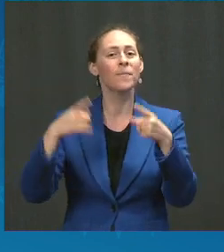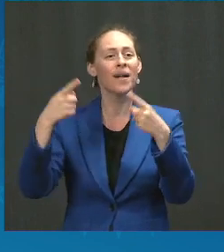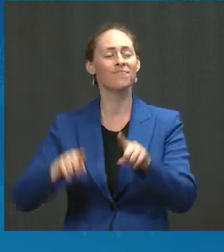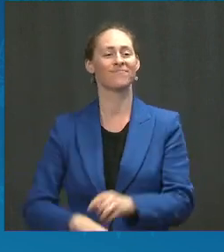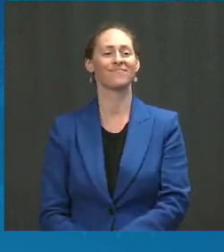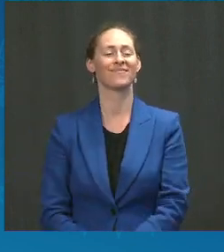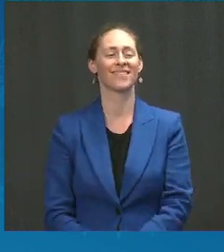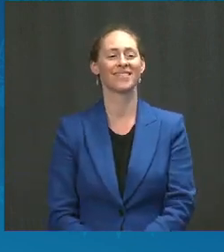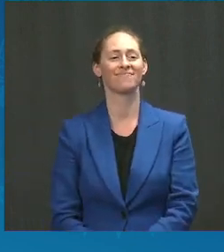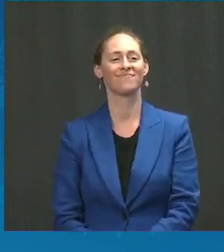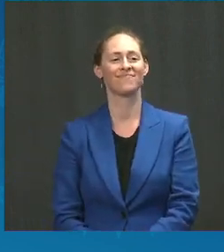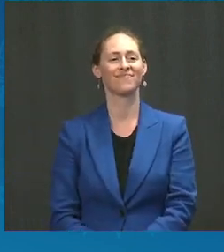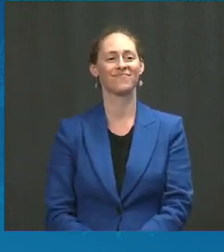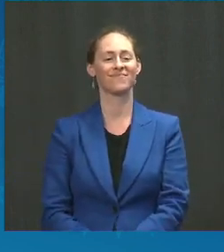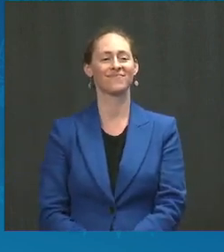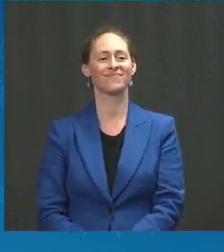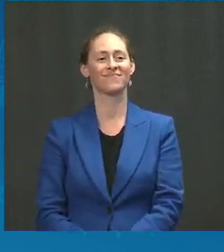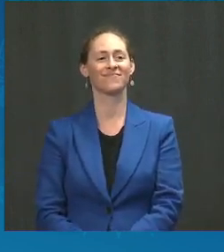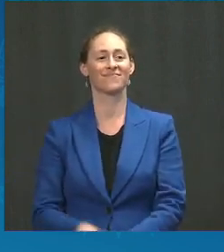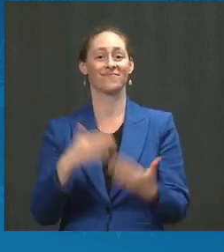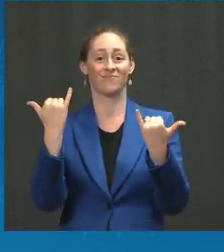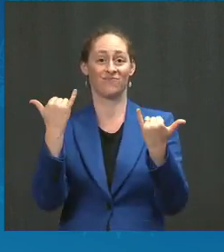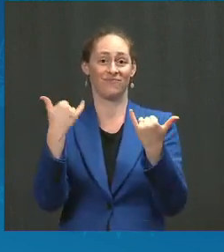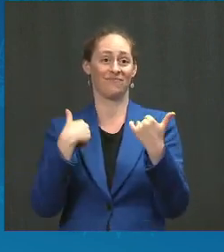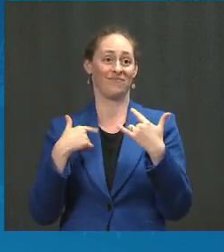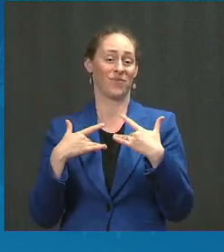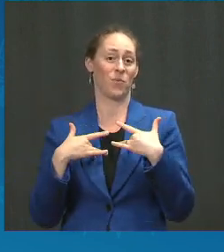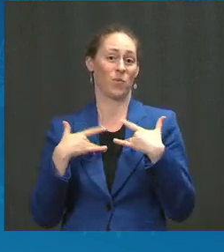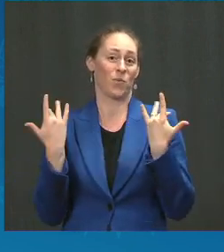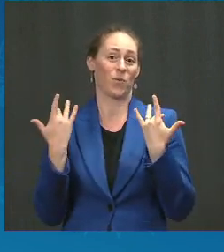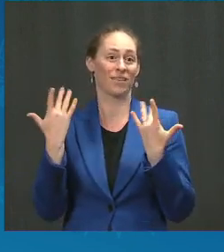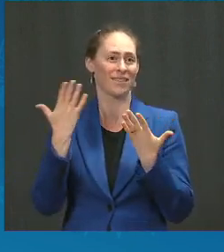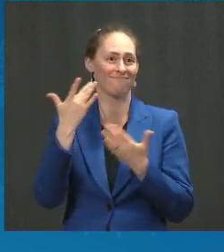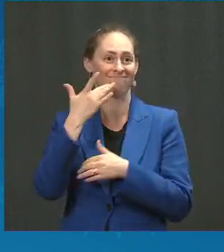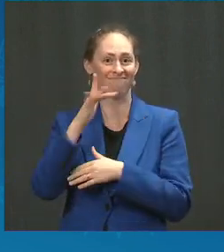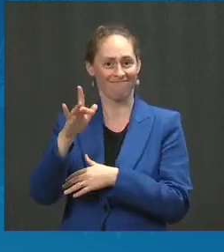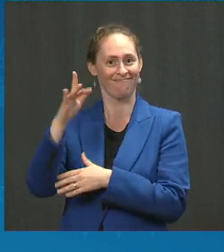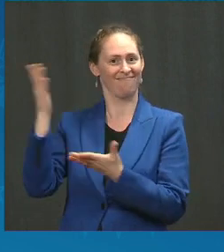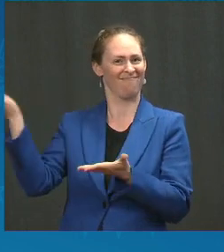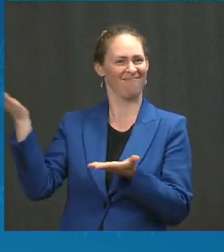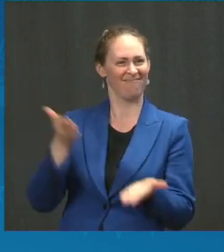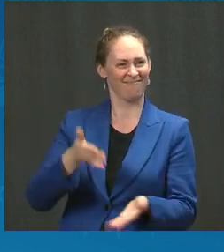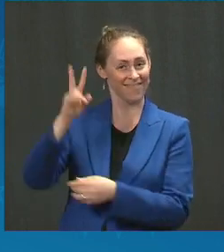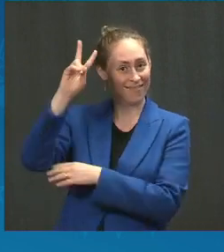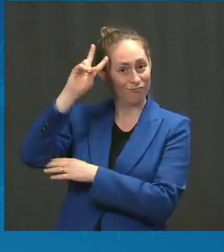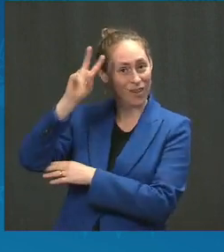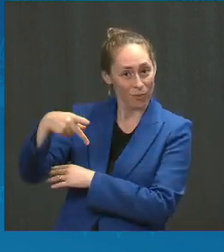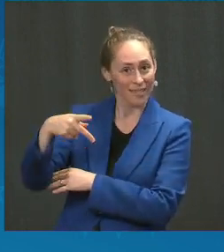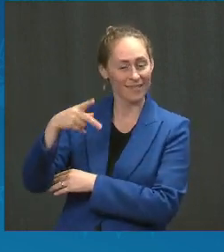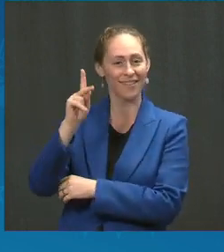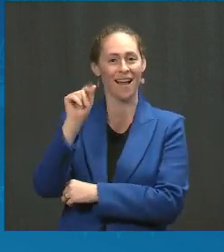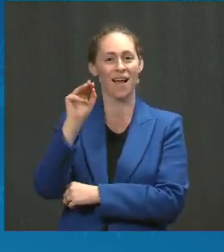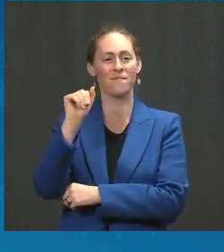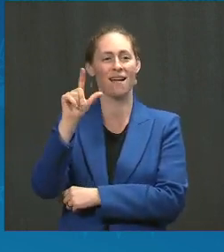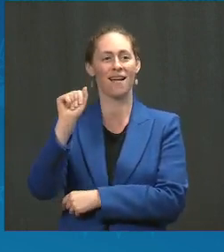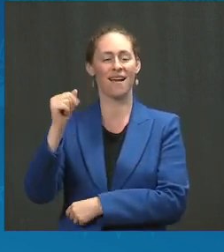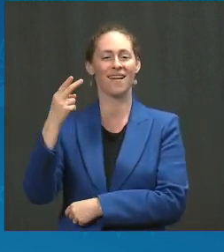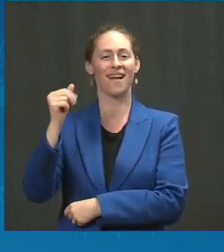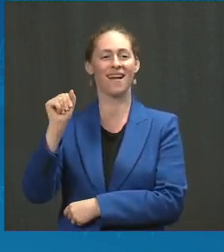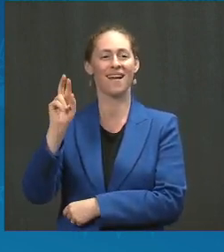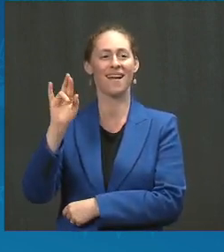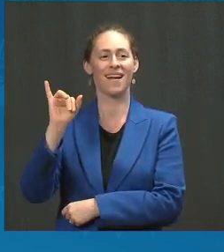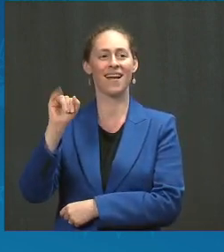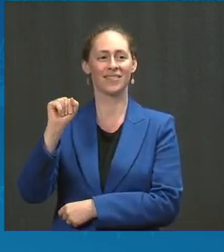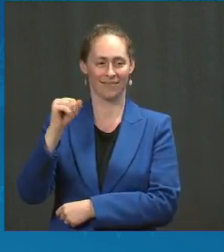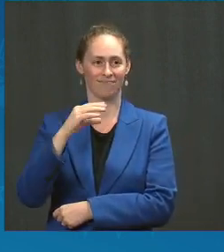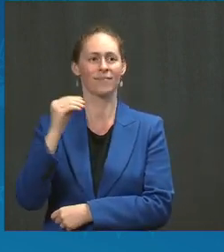duo. Today, we are so lucky to be joined by the Vice President of the United States, Kamala Harris, and the SBA Administrator. Today's conversation couldn't come at a